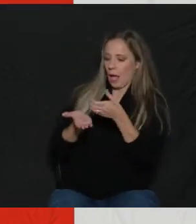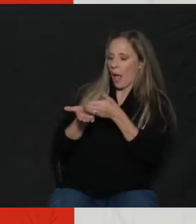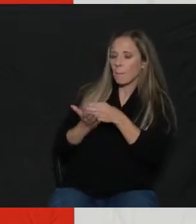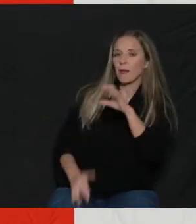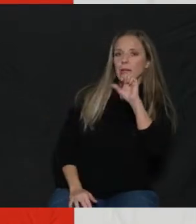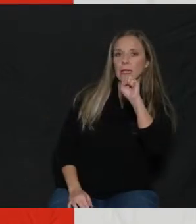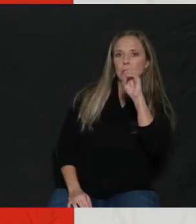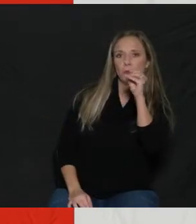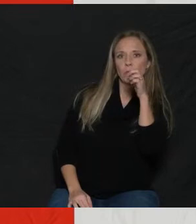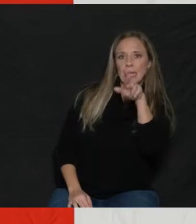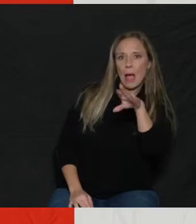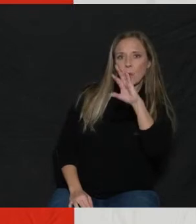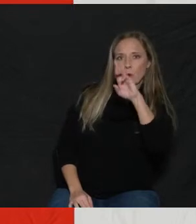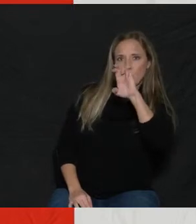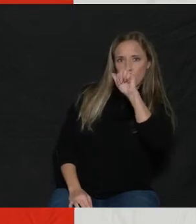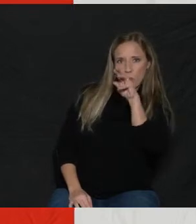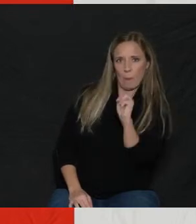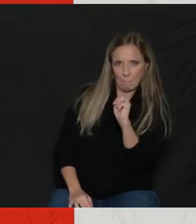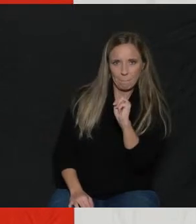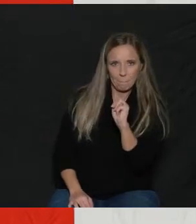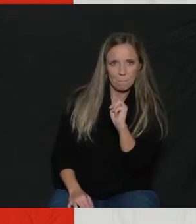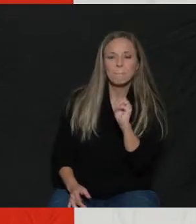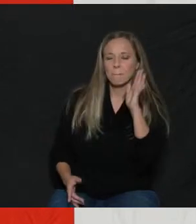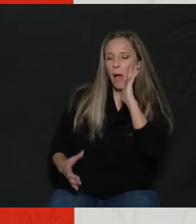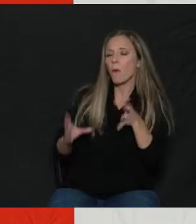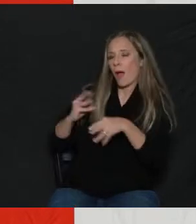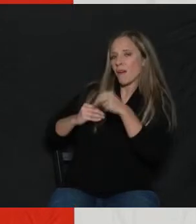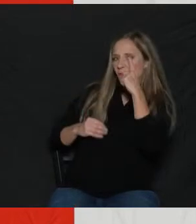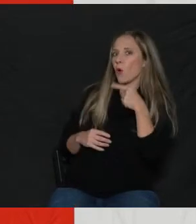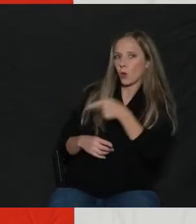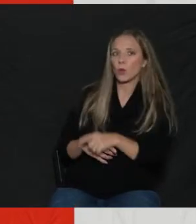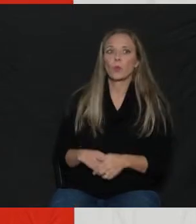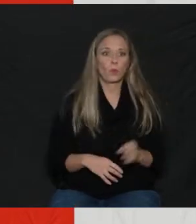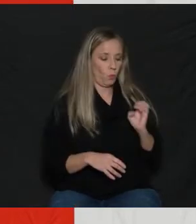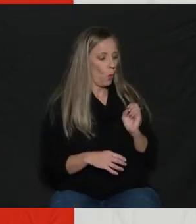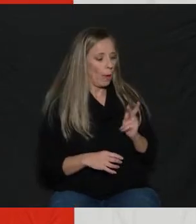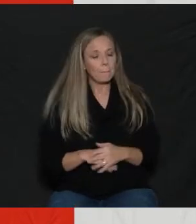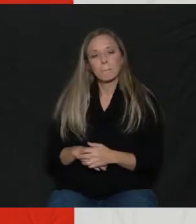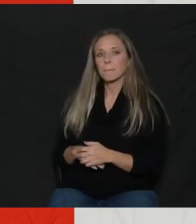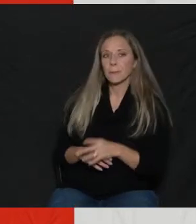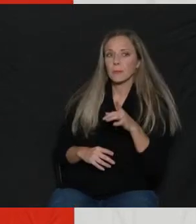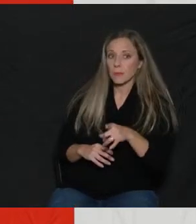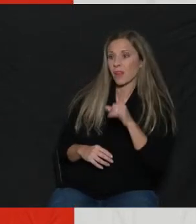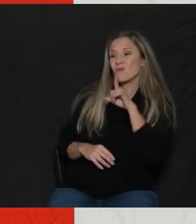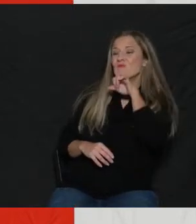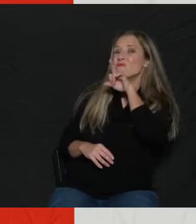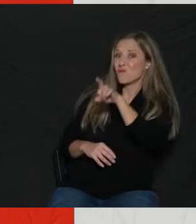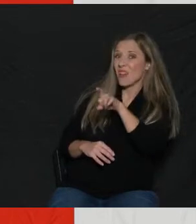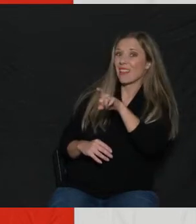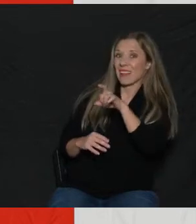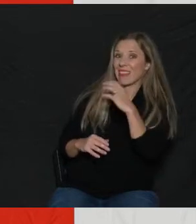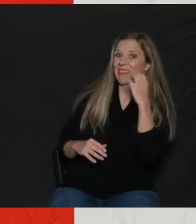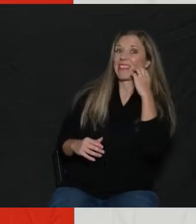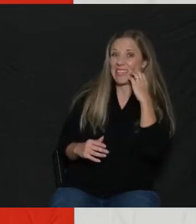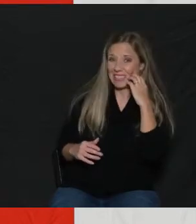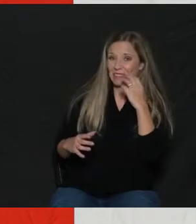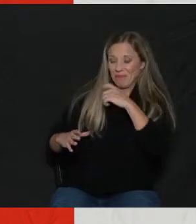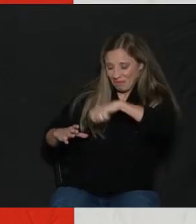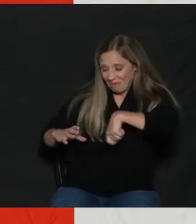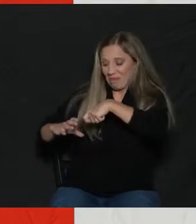cream. And I'm going to put that in there for you. Okay. And you start working it. This is a really thick dough. Oh, my goodness.